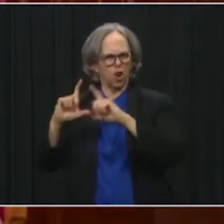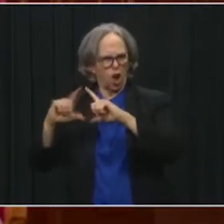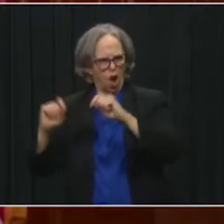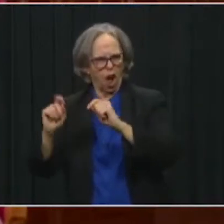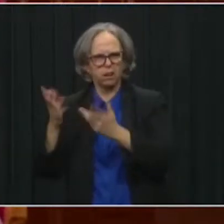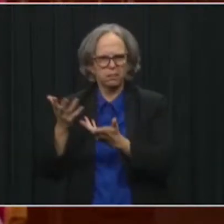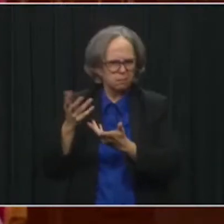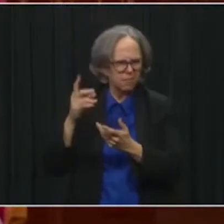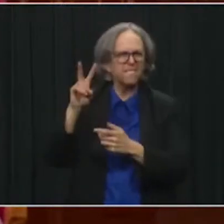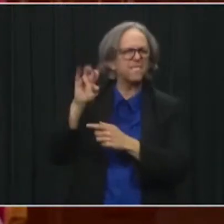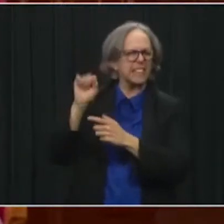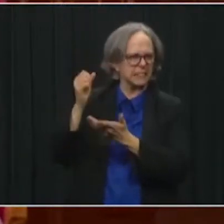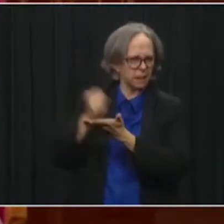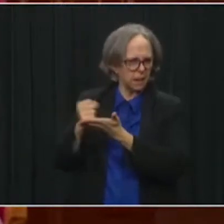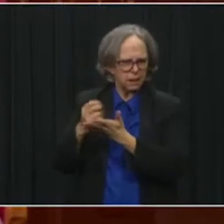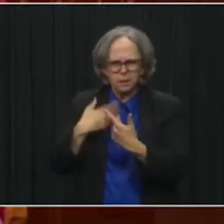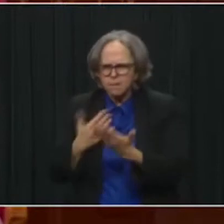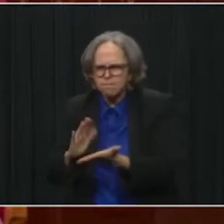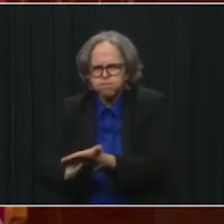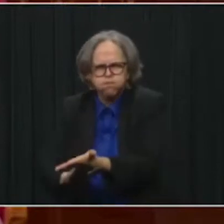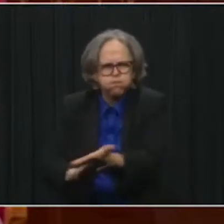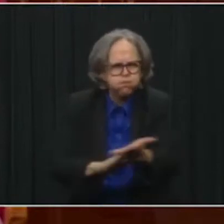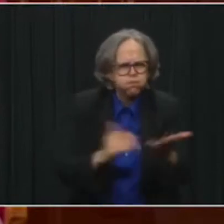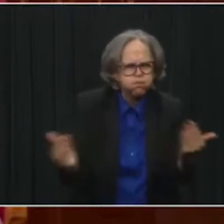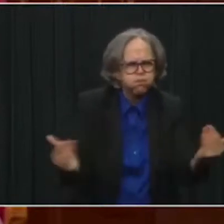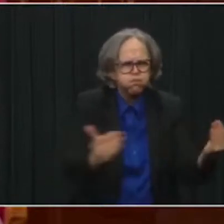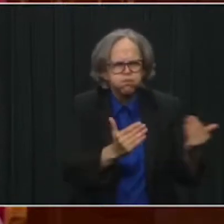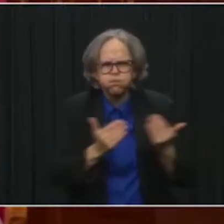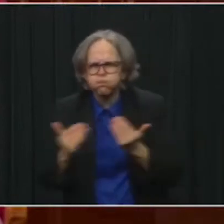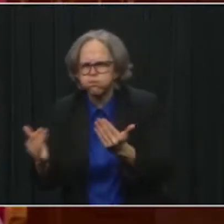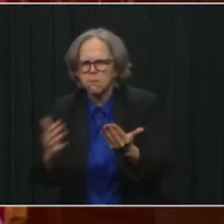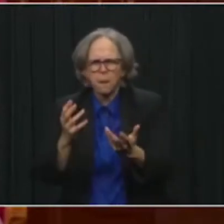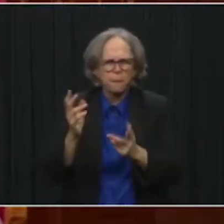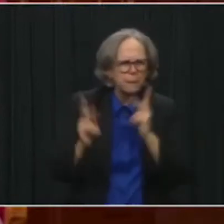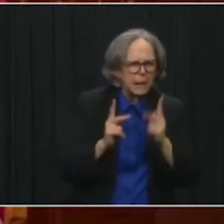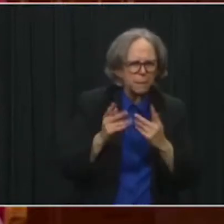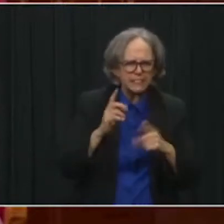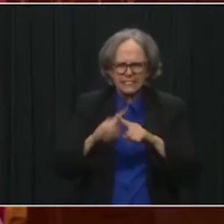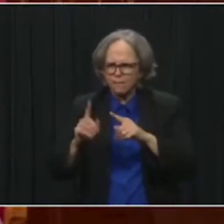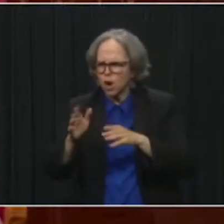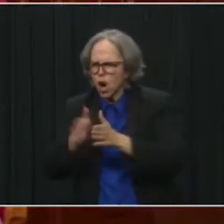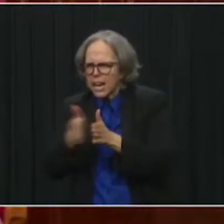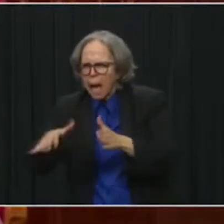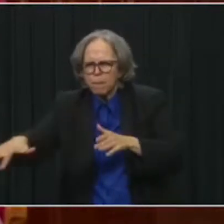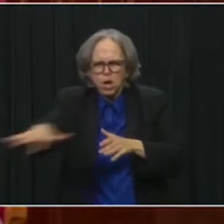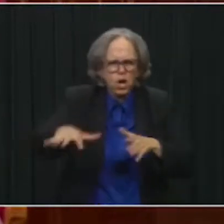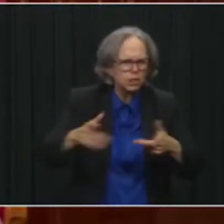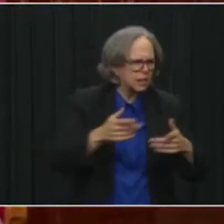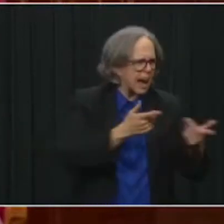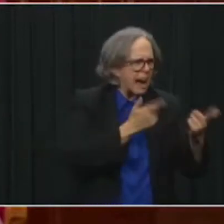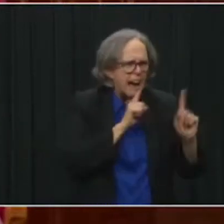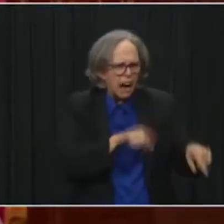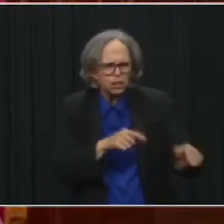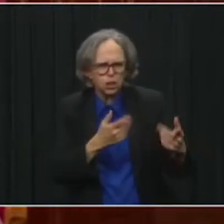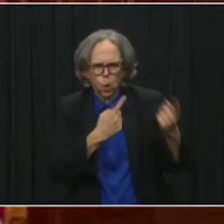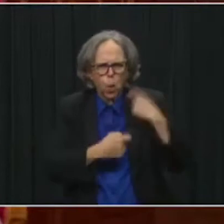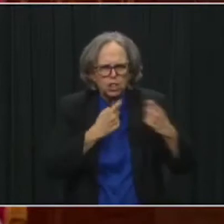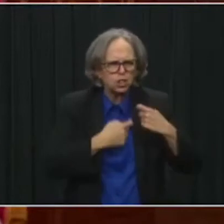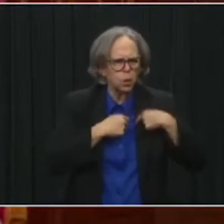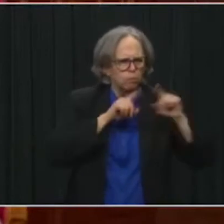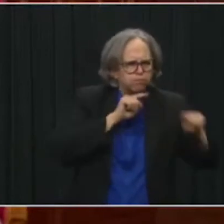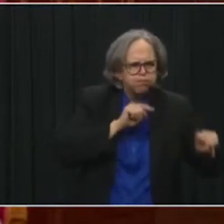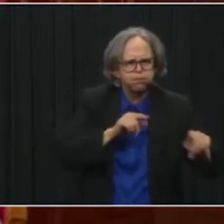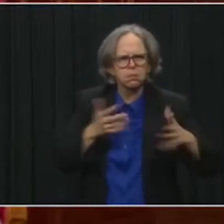locations, canvassing neighborhoods, securing health educators to answer residents' questions. So it was a holistic approach, not